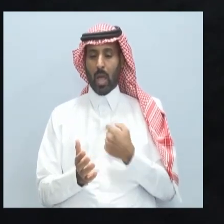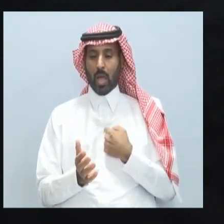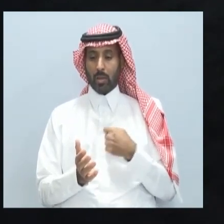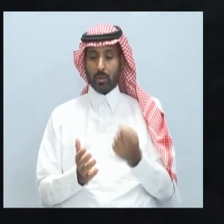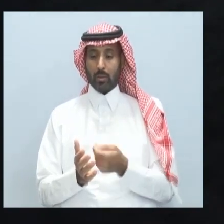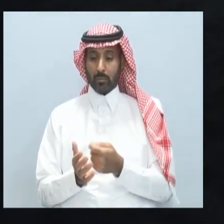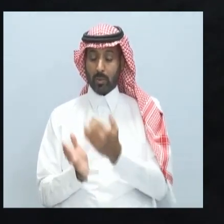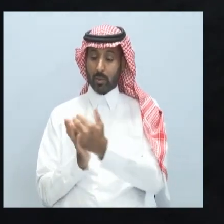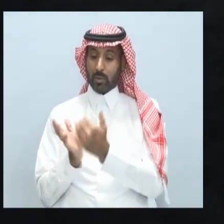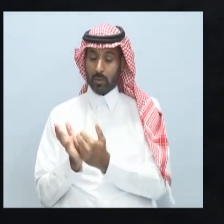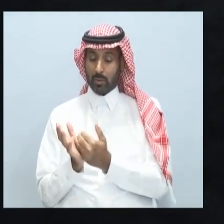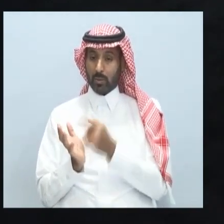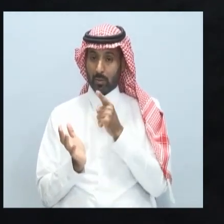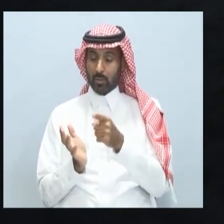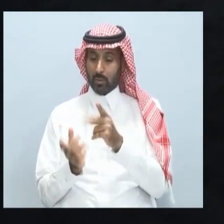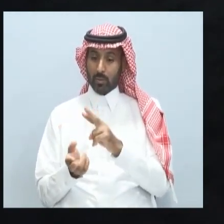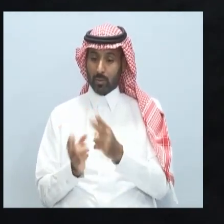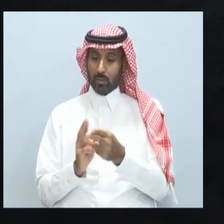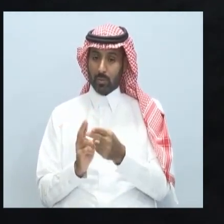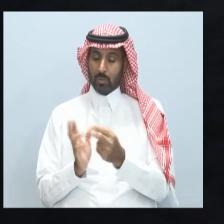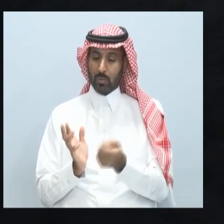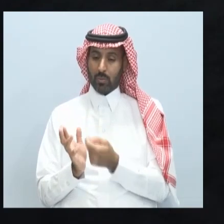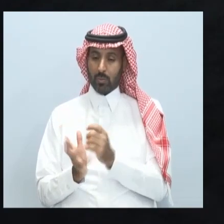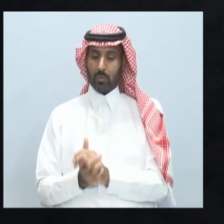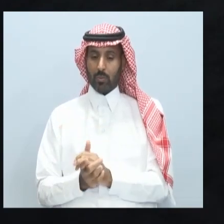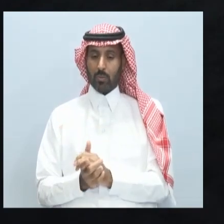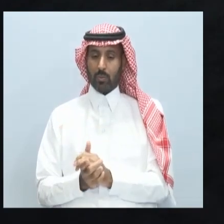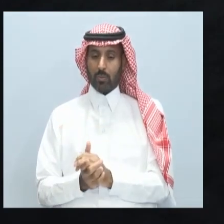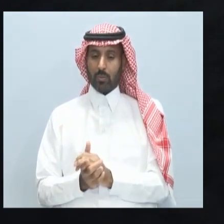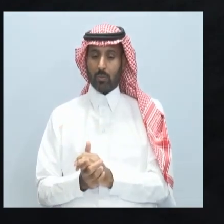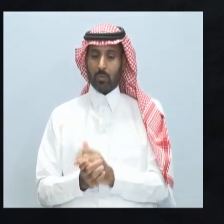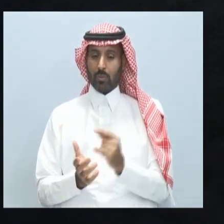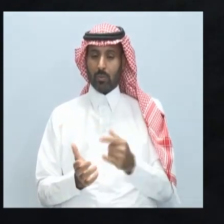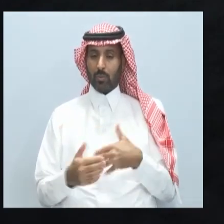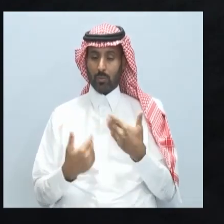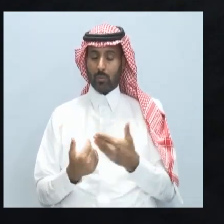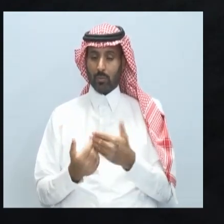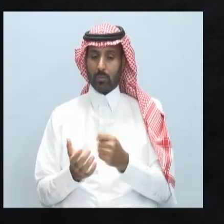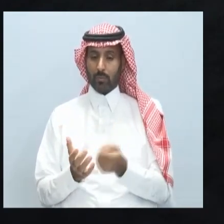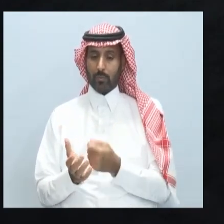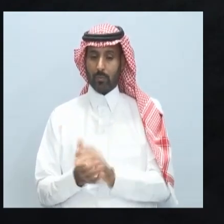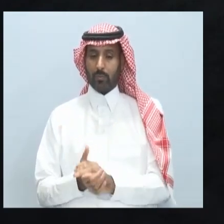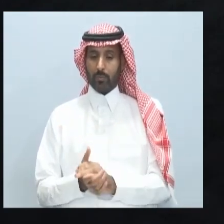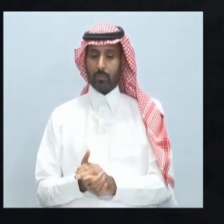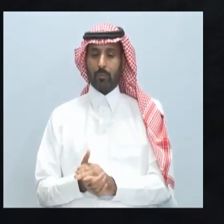my essay. Now it is your turn to write your essay. So I hope that it is going to be an enjoyable one, and see you soon.